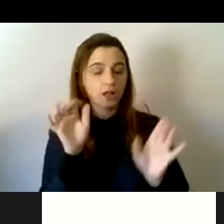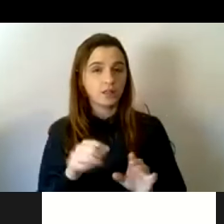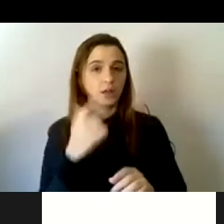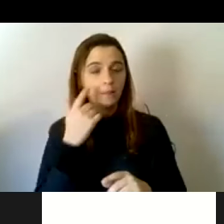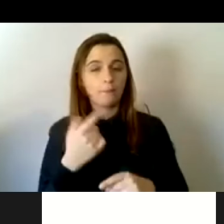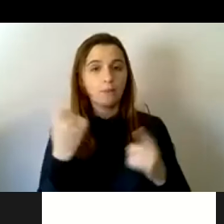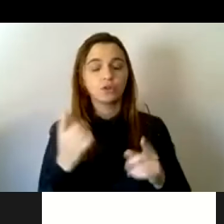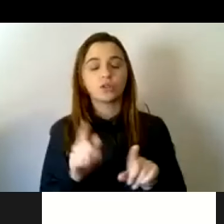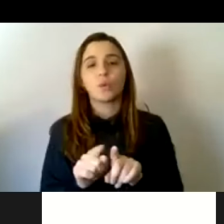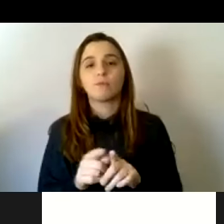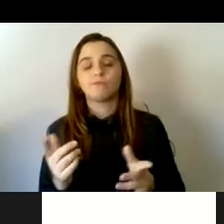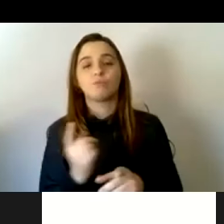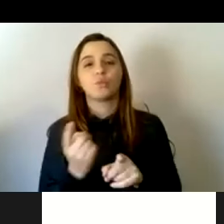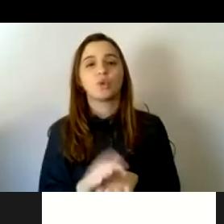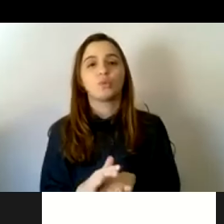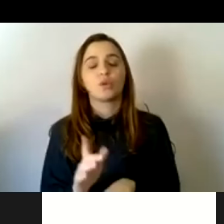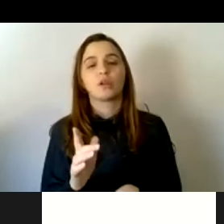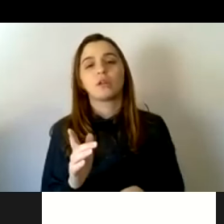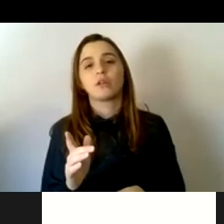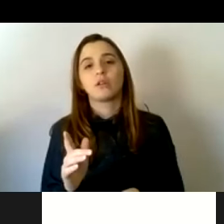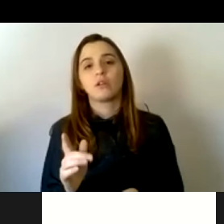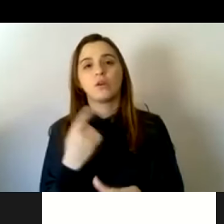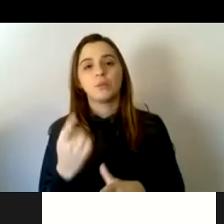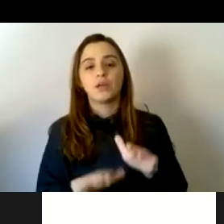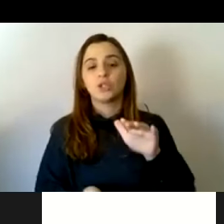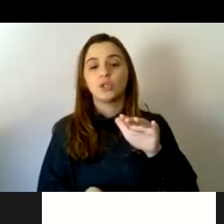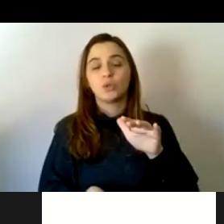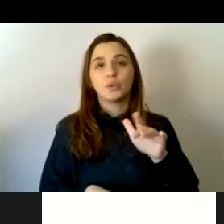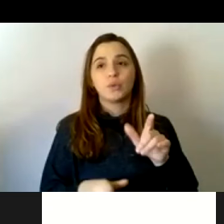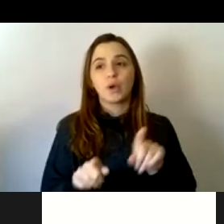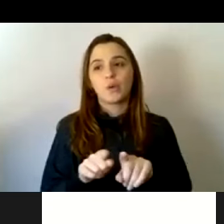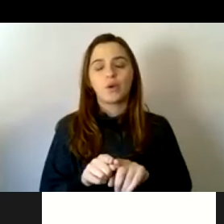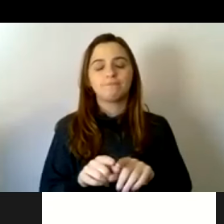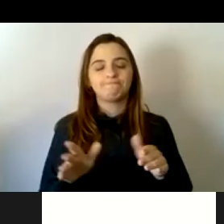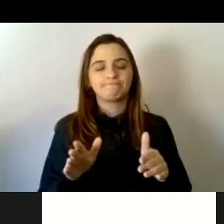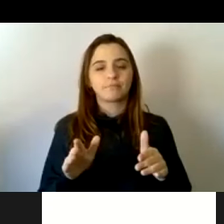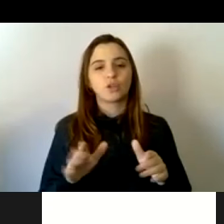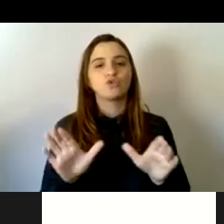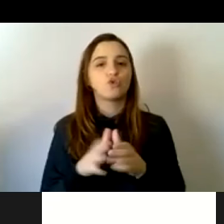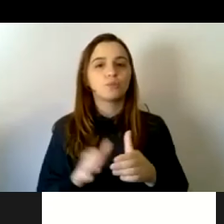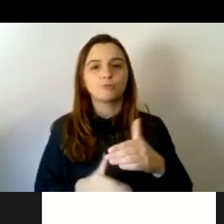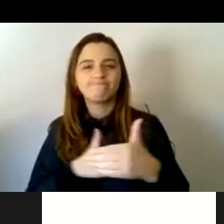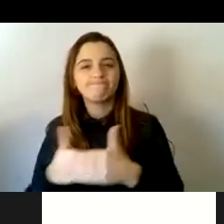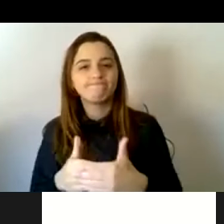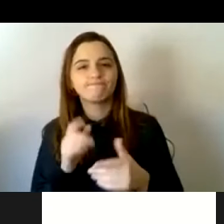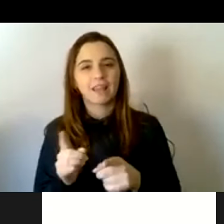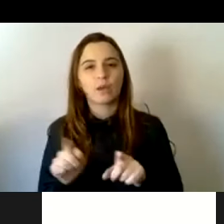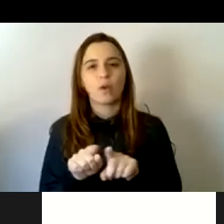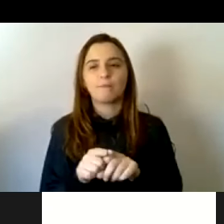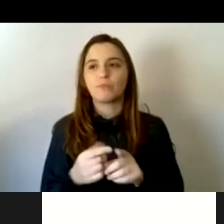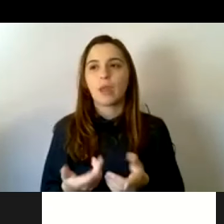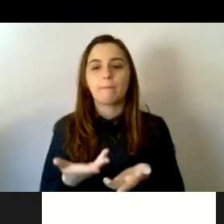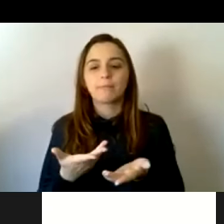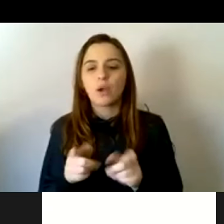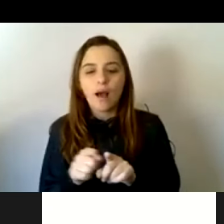mean, because the extremists are not based on facts usually. On contrary, the idea is to kind